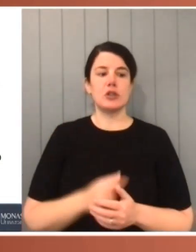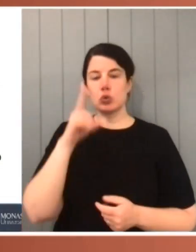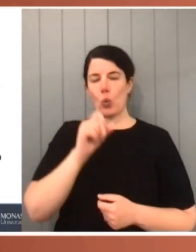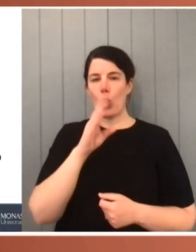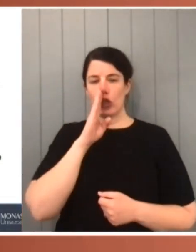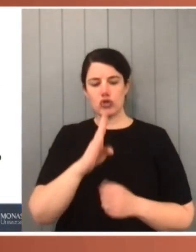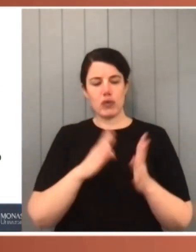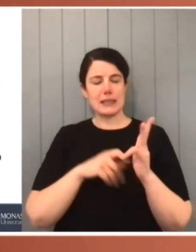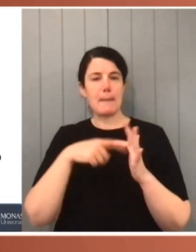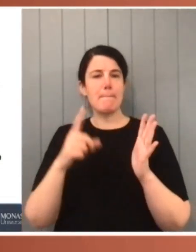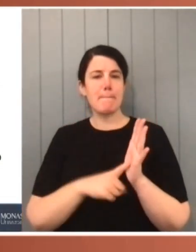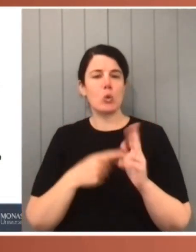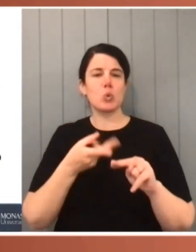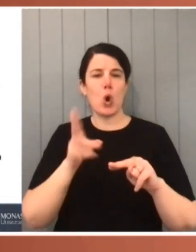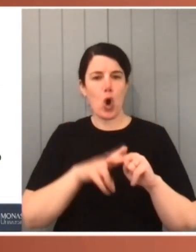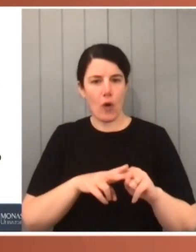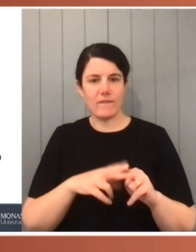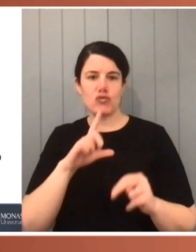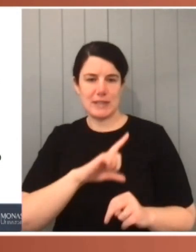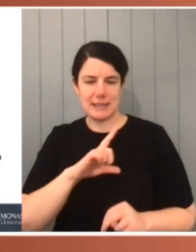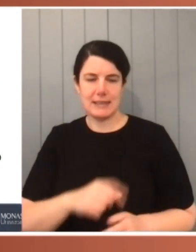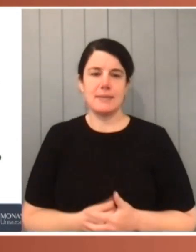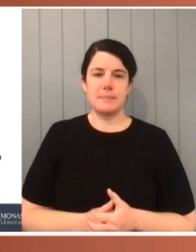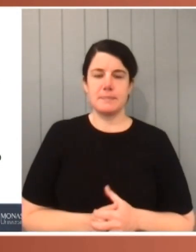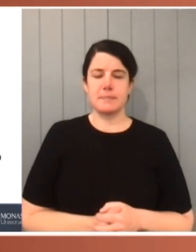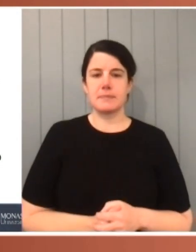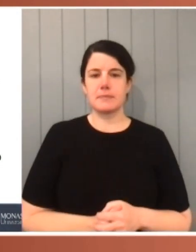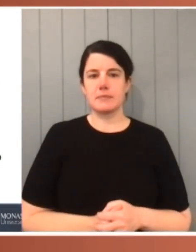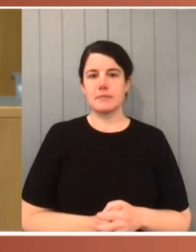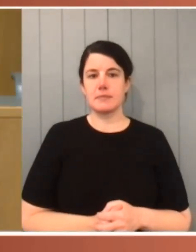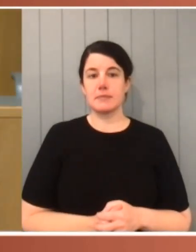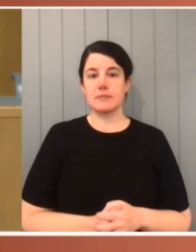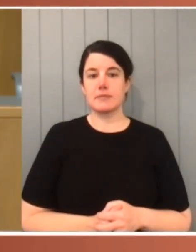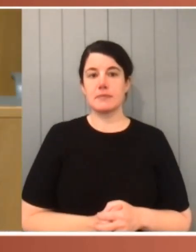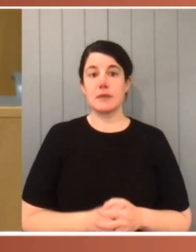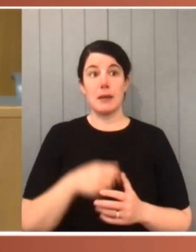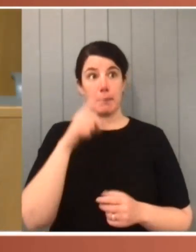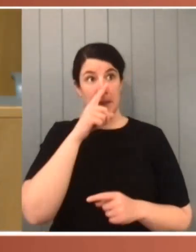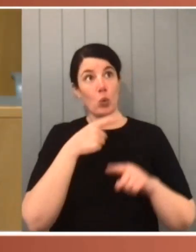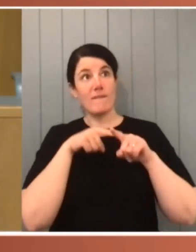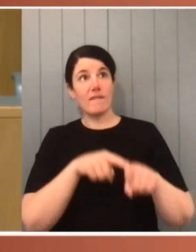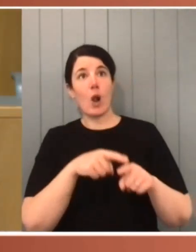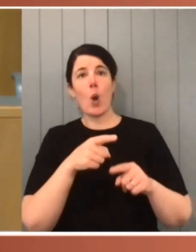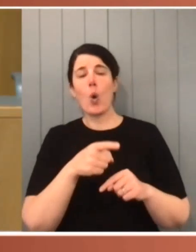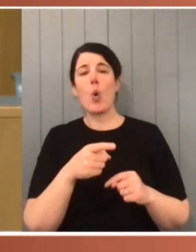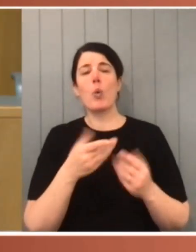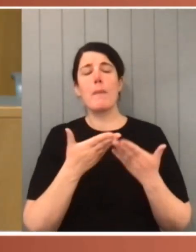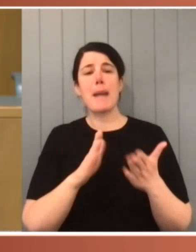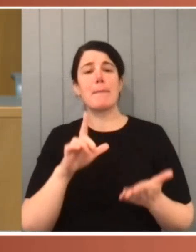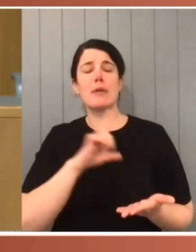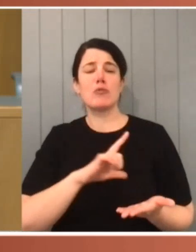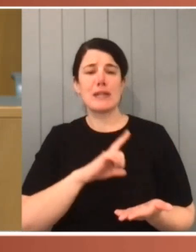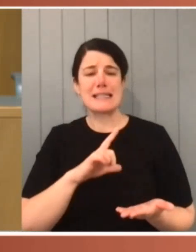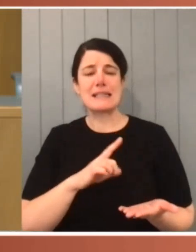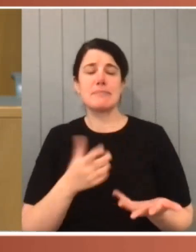but this is too demanding. Now, as you might imagine, many critics of public reason have argued that if you prevent, for example,